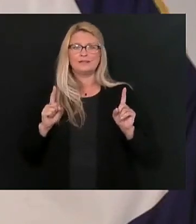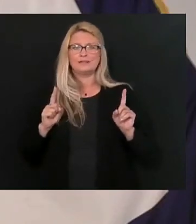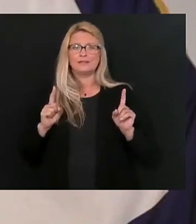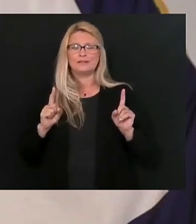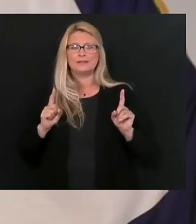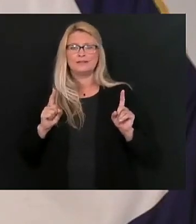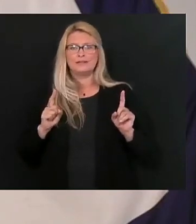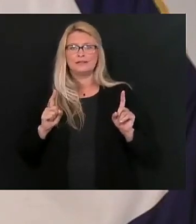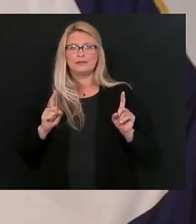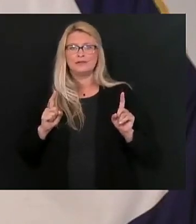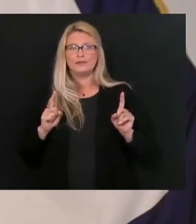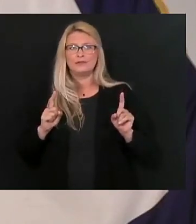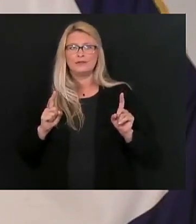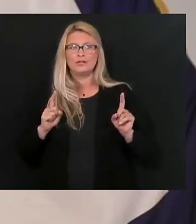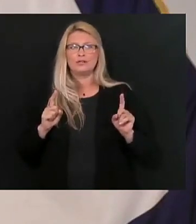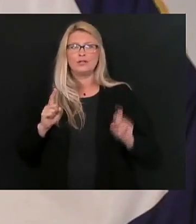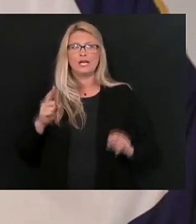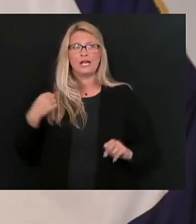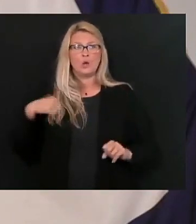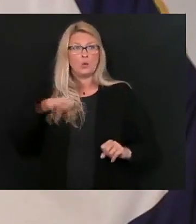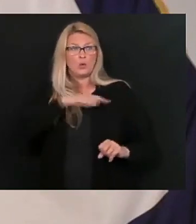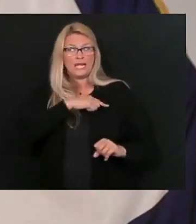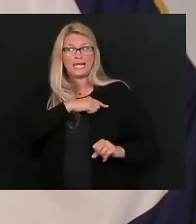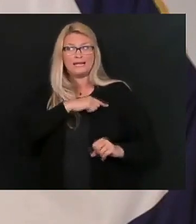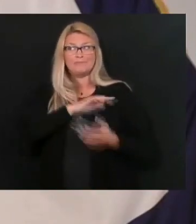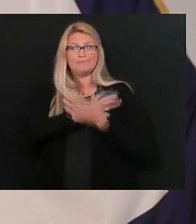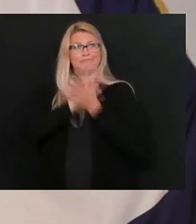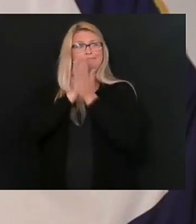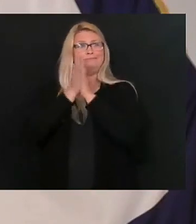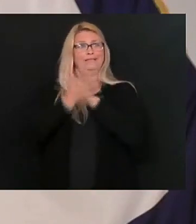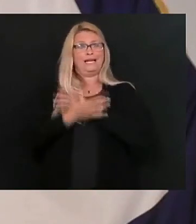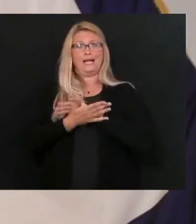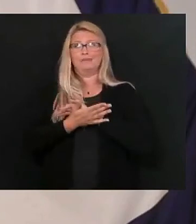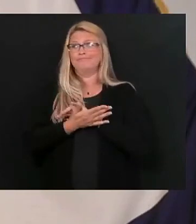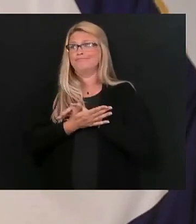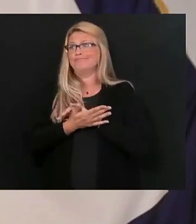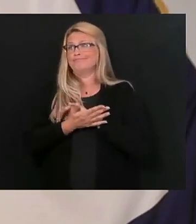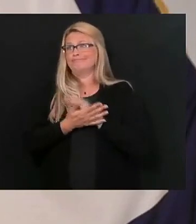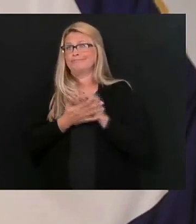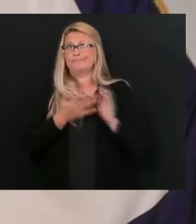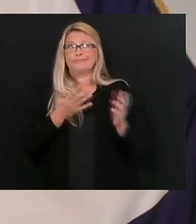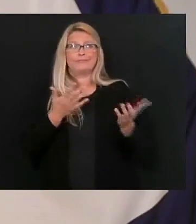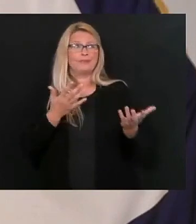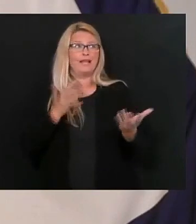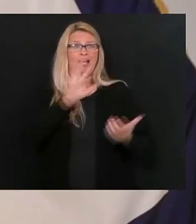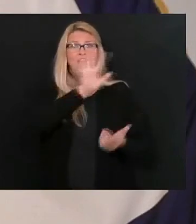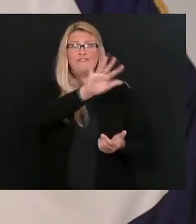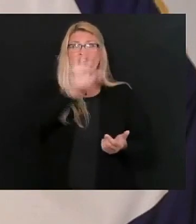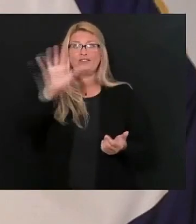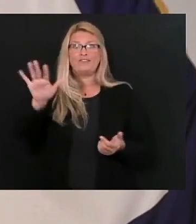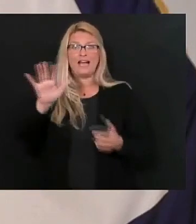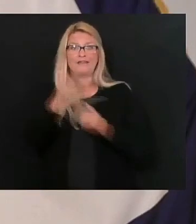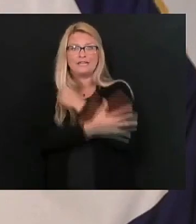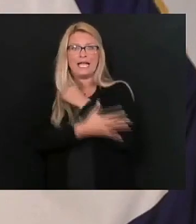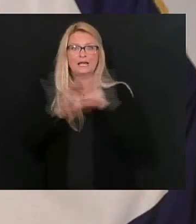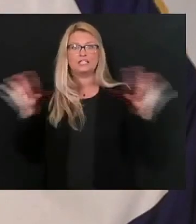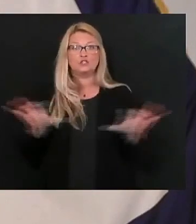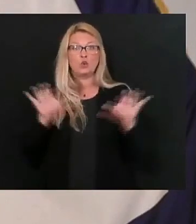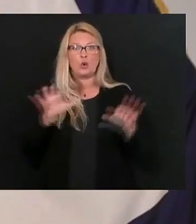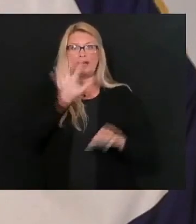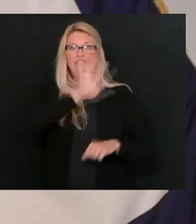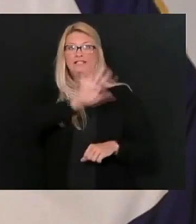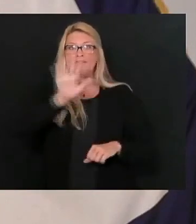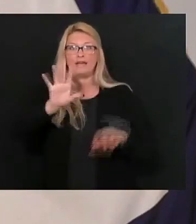with too. If we get 55 counties doing 55 different things, we